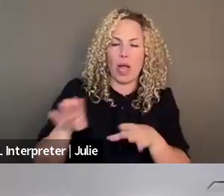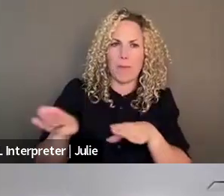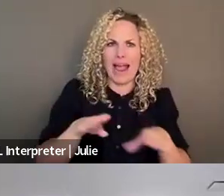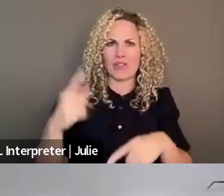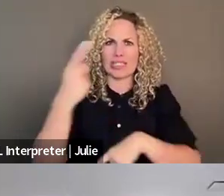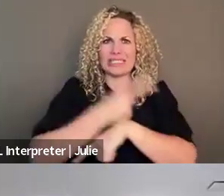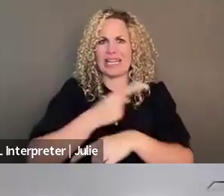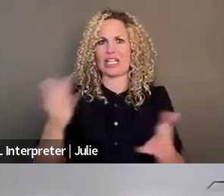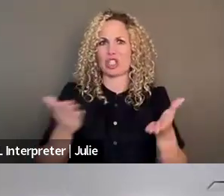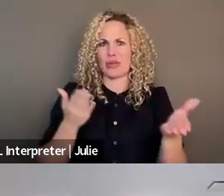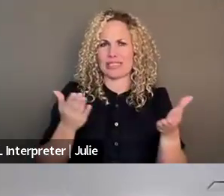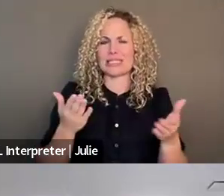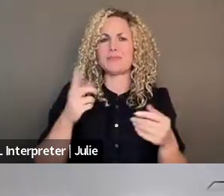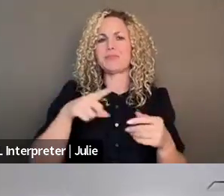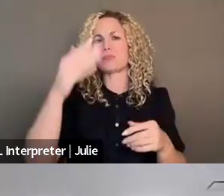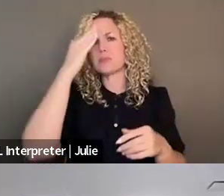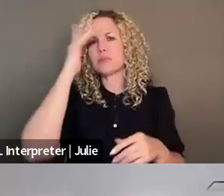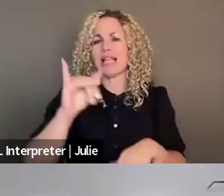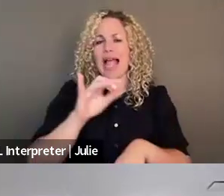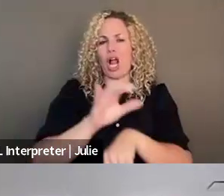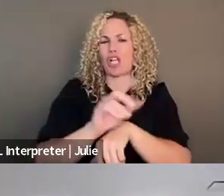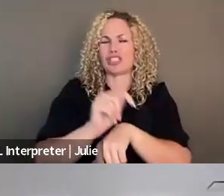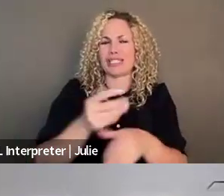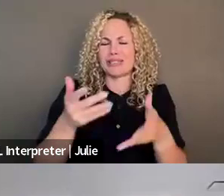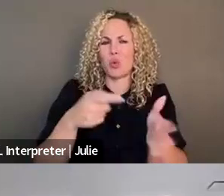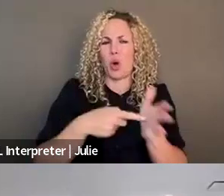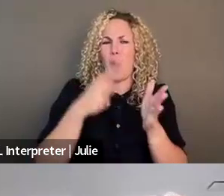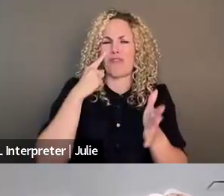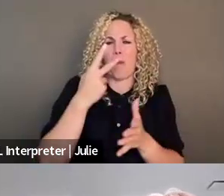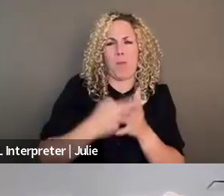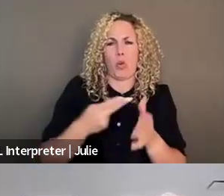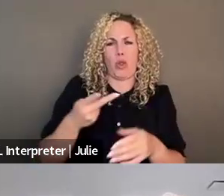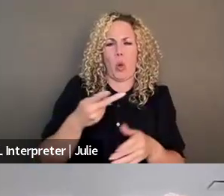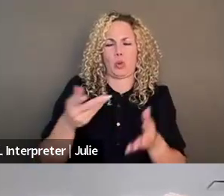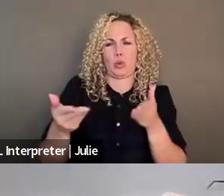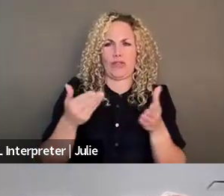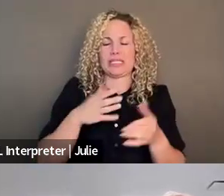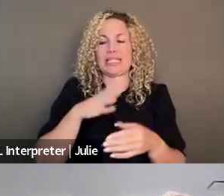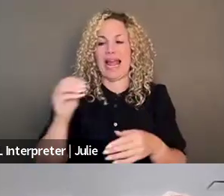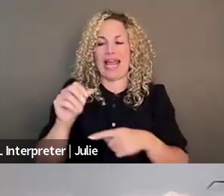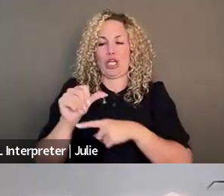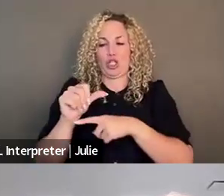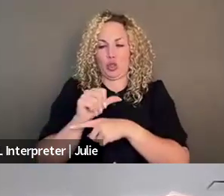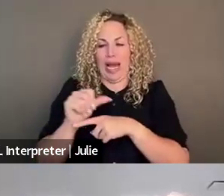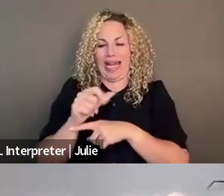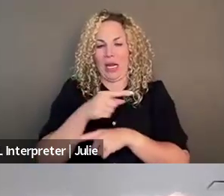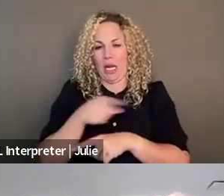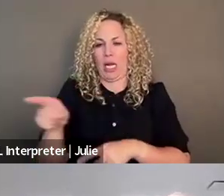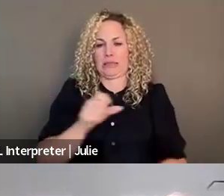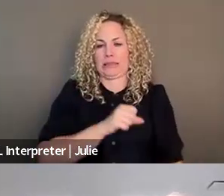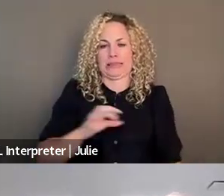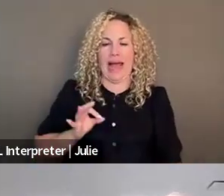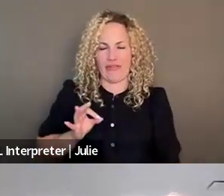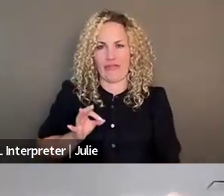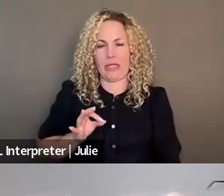day services. As you guys know, there's consultation required for both of those services, and also training of staff. So